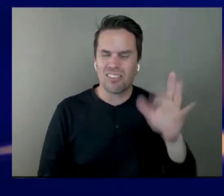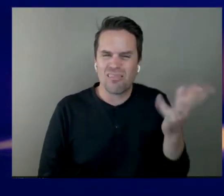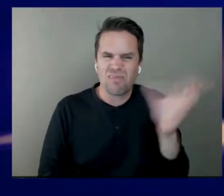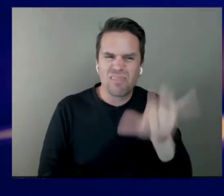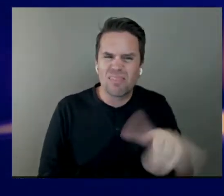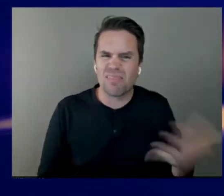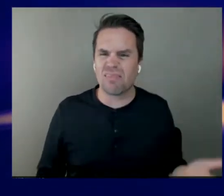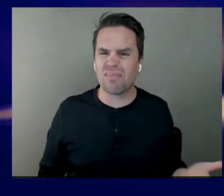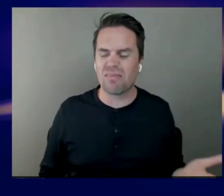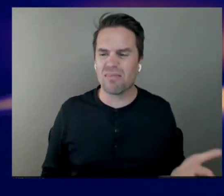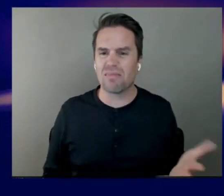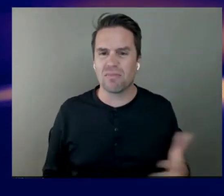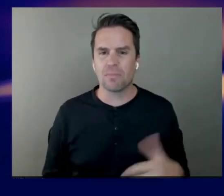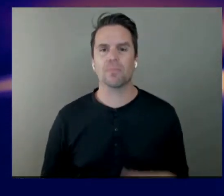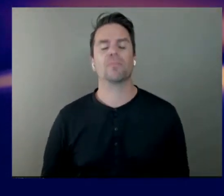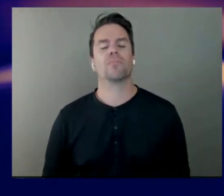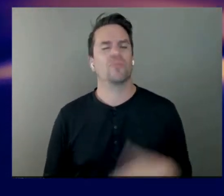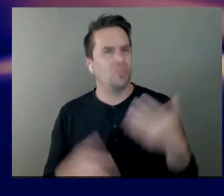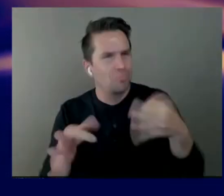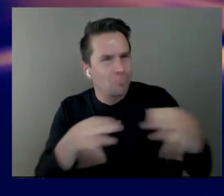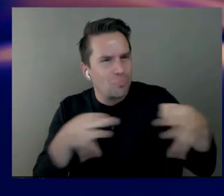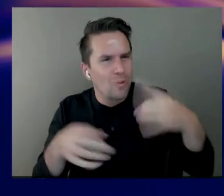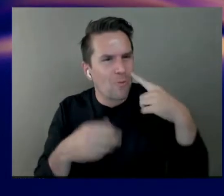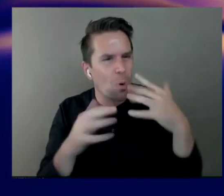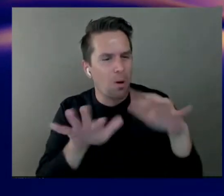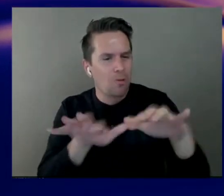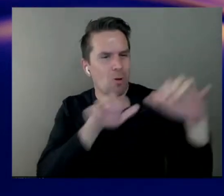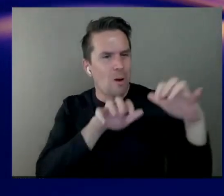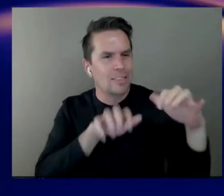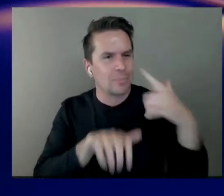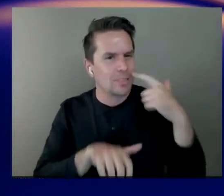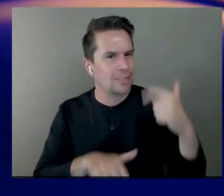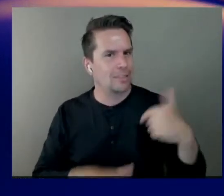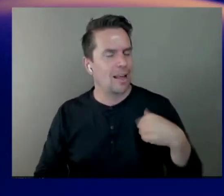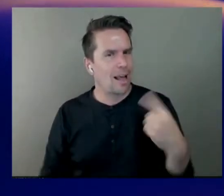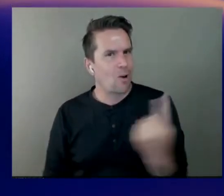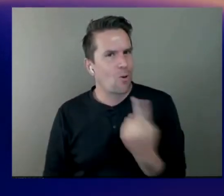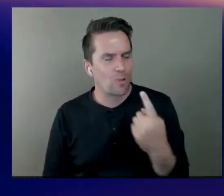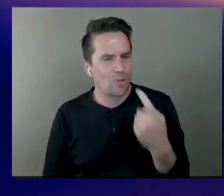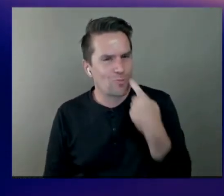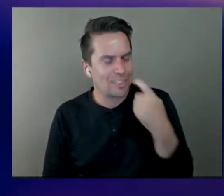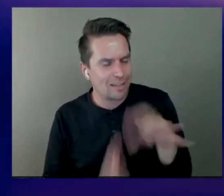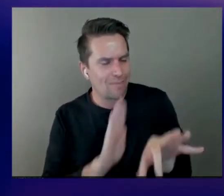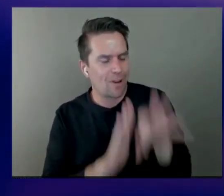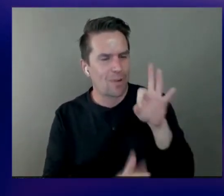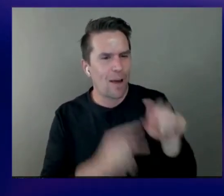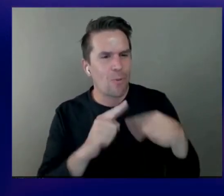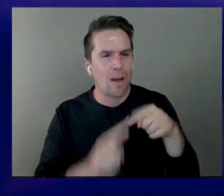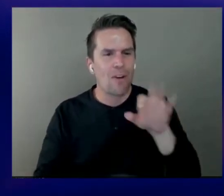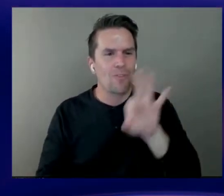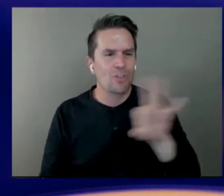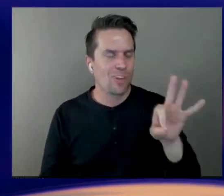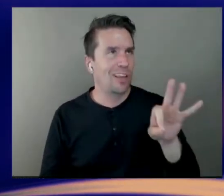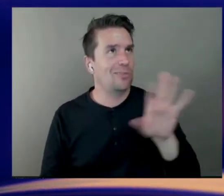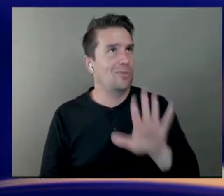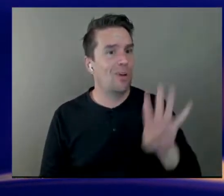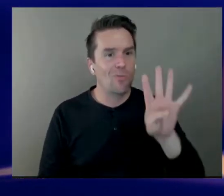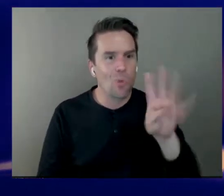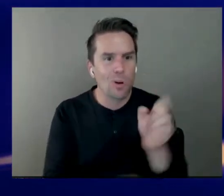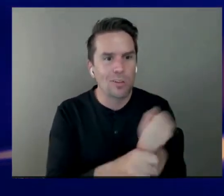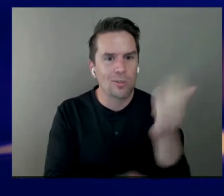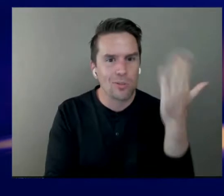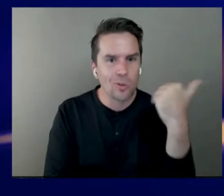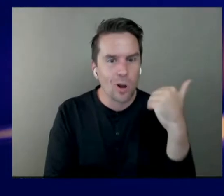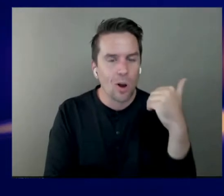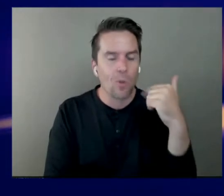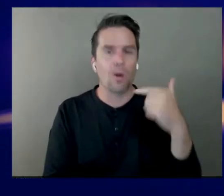down for the audience, because I only recently come to find out what feature flags were like 4 years ago, and they blew my